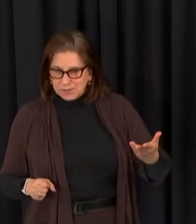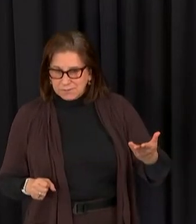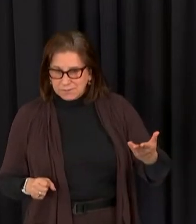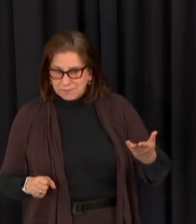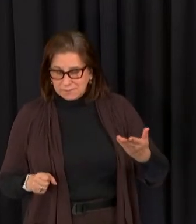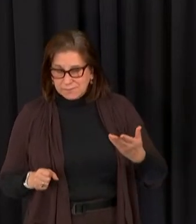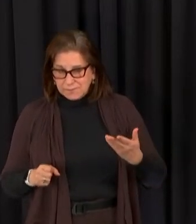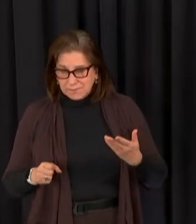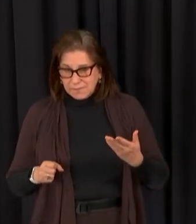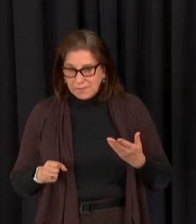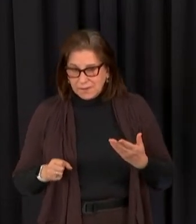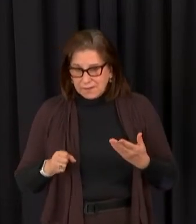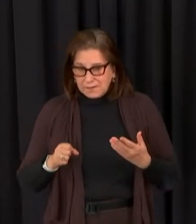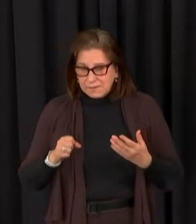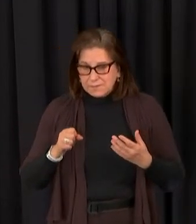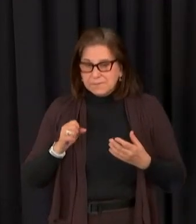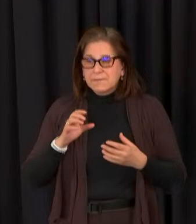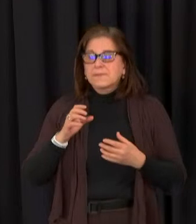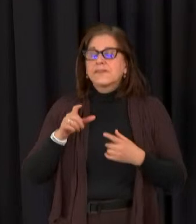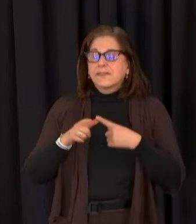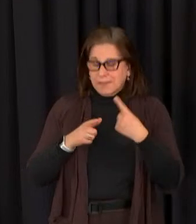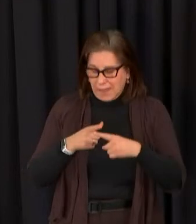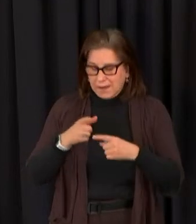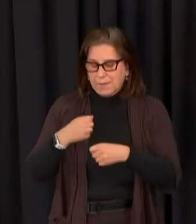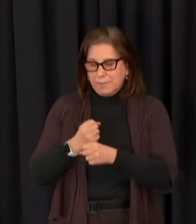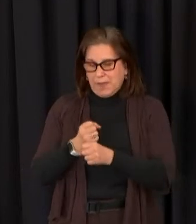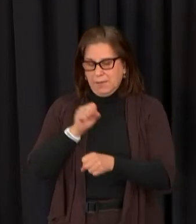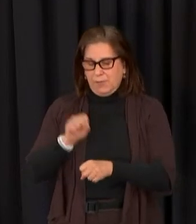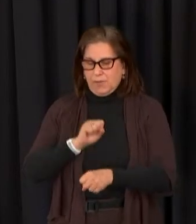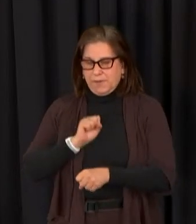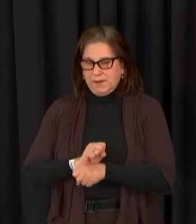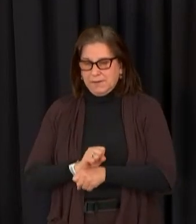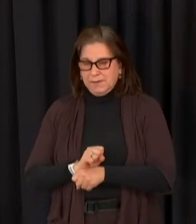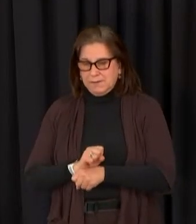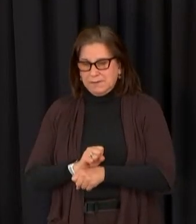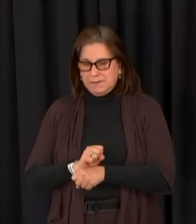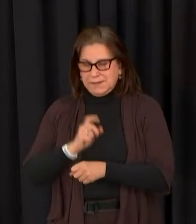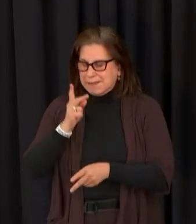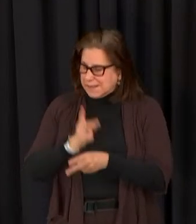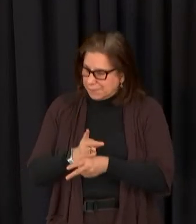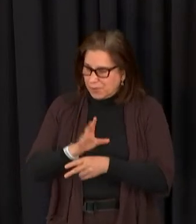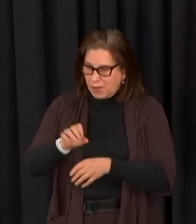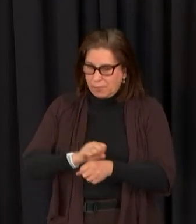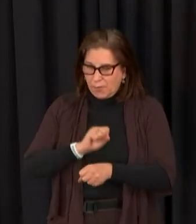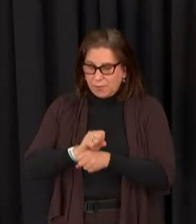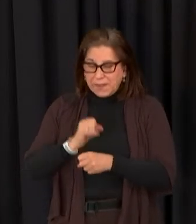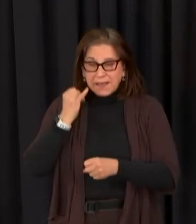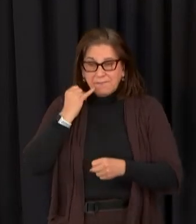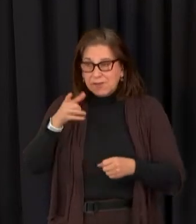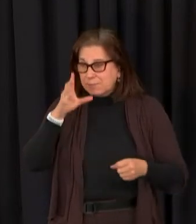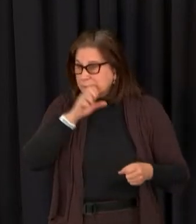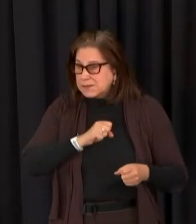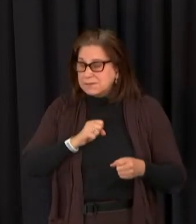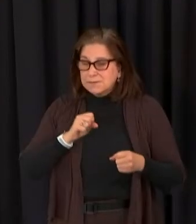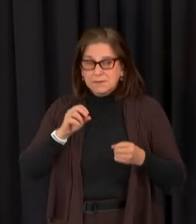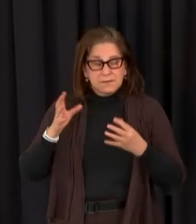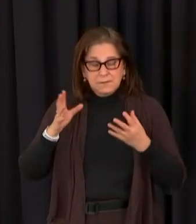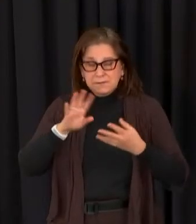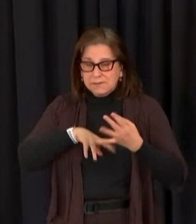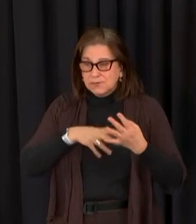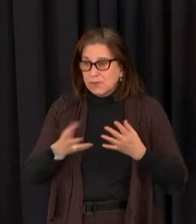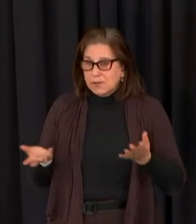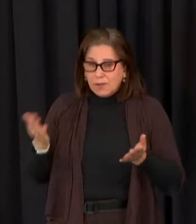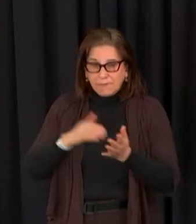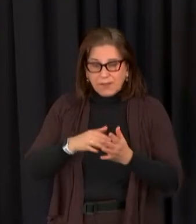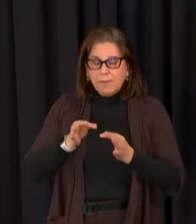your invitation, you should book your appointment and then keep your appointment. Go and get vaccinated. You